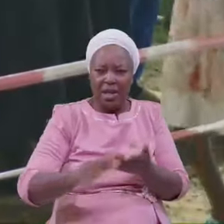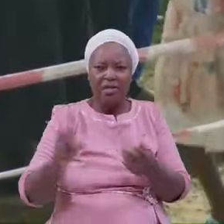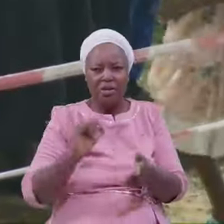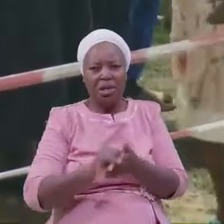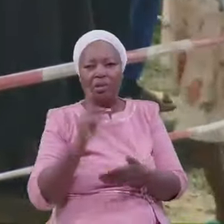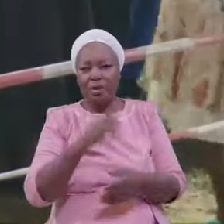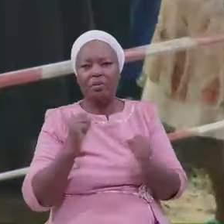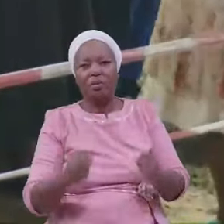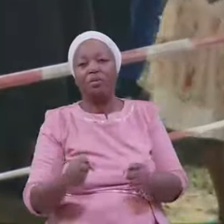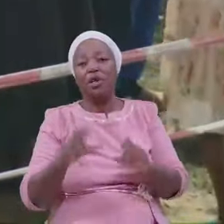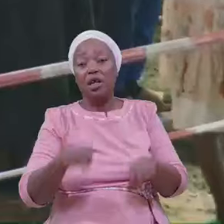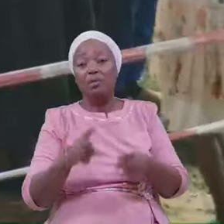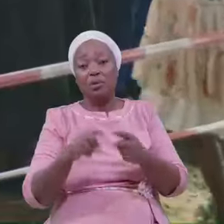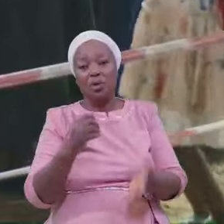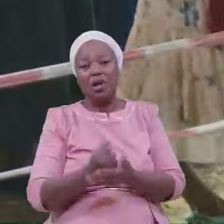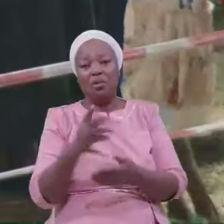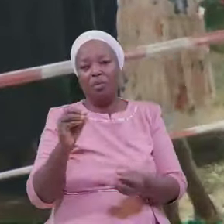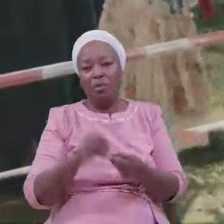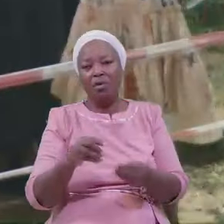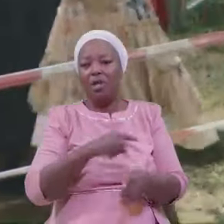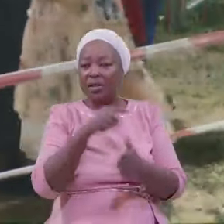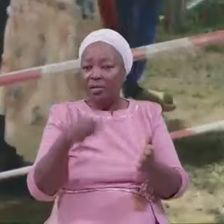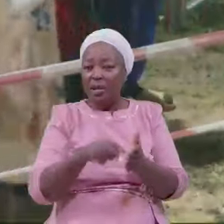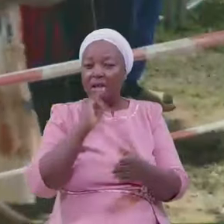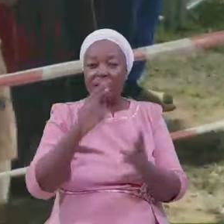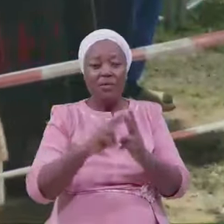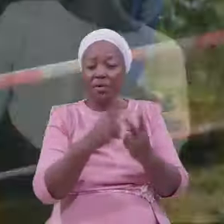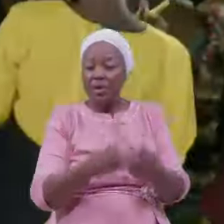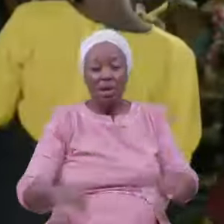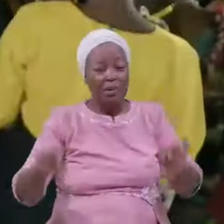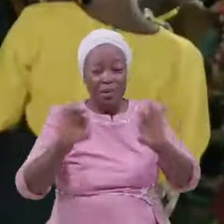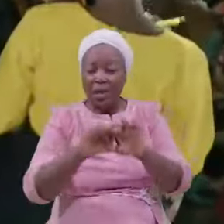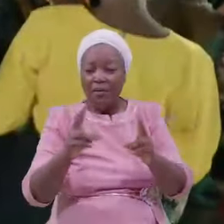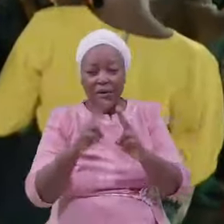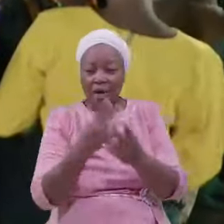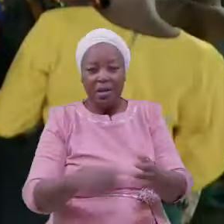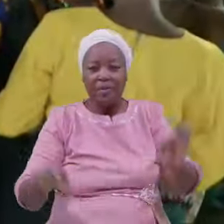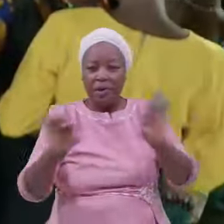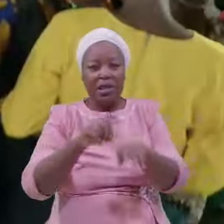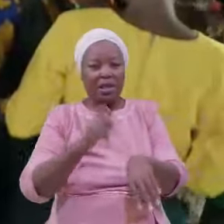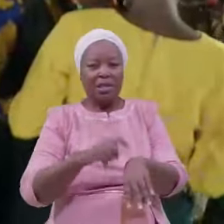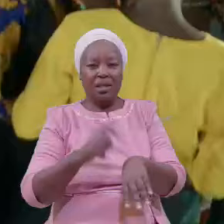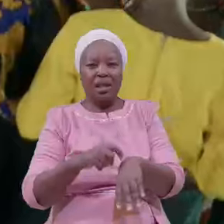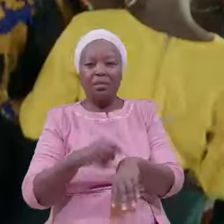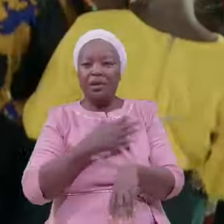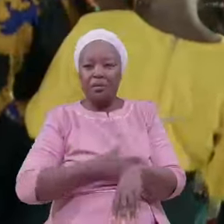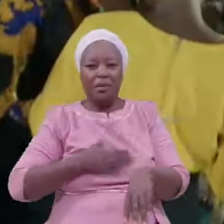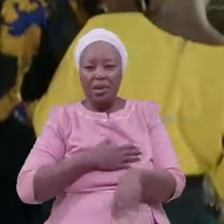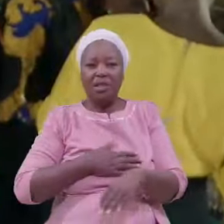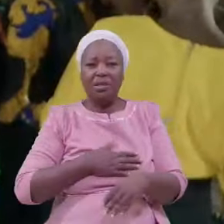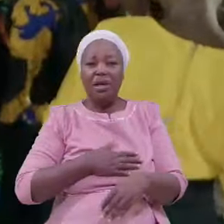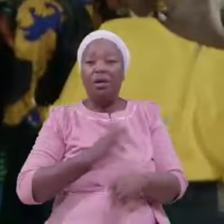very important. This is very important. This is very important. Let's do it well. Let's collate